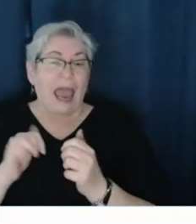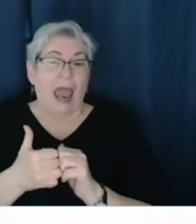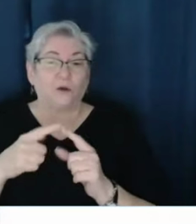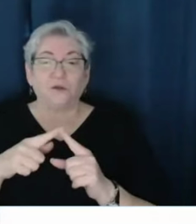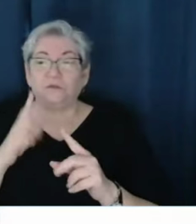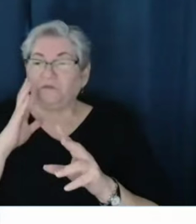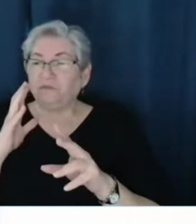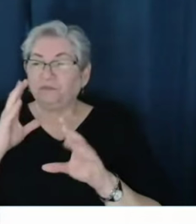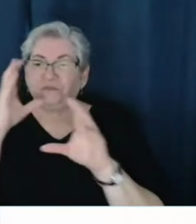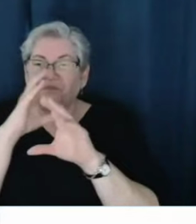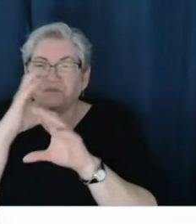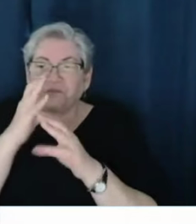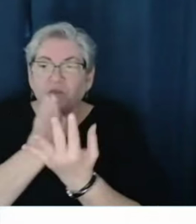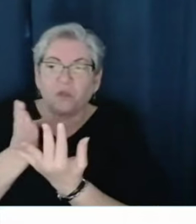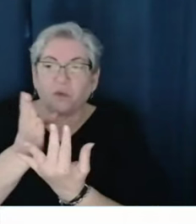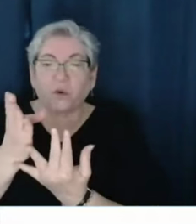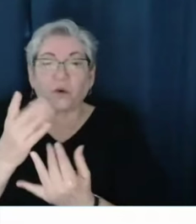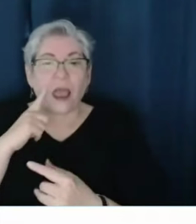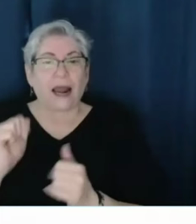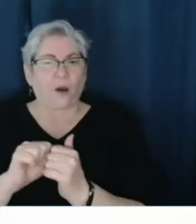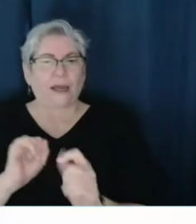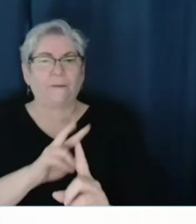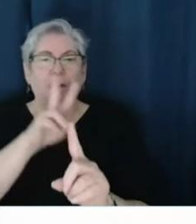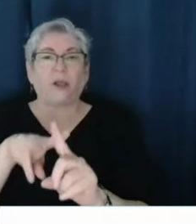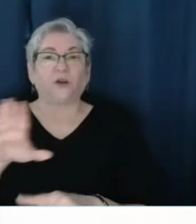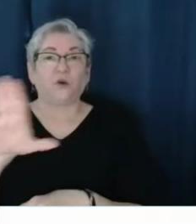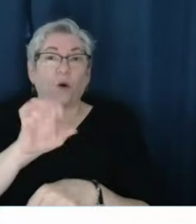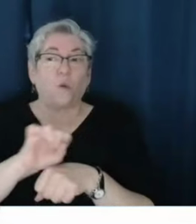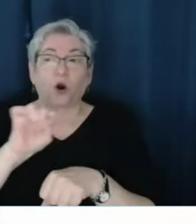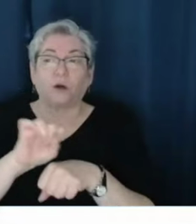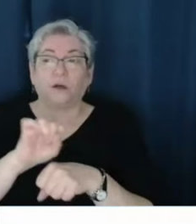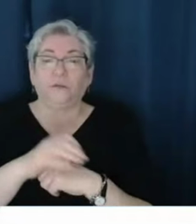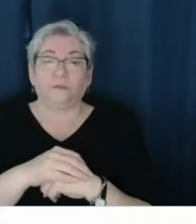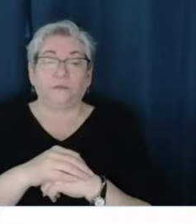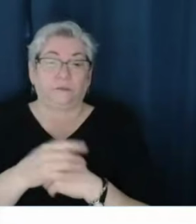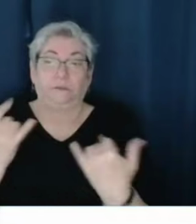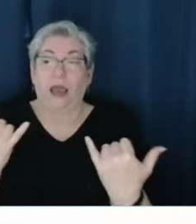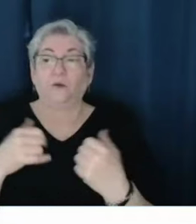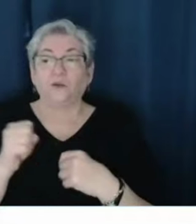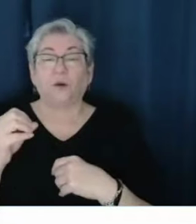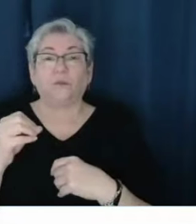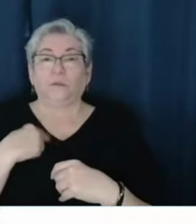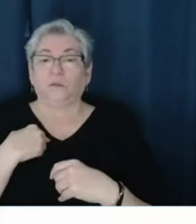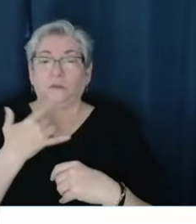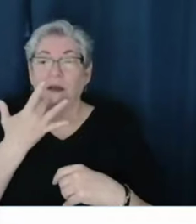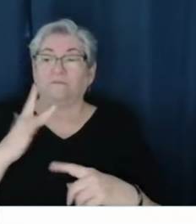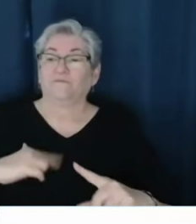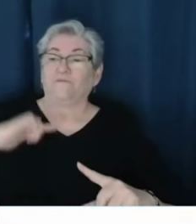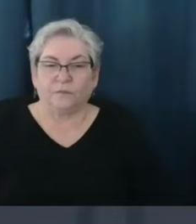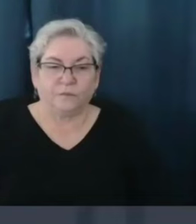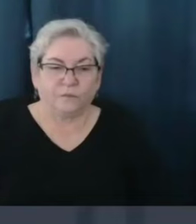it, and how it can really be applied to the work that you are doing currently. So I'd love to turn it over to Rick.